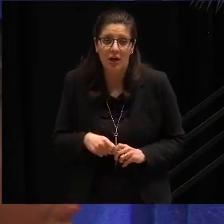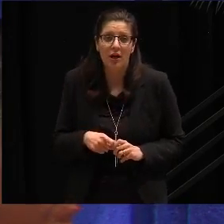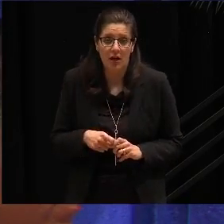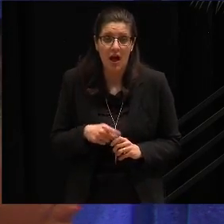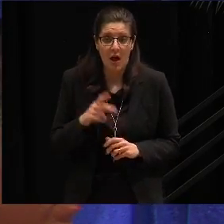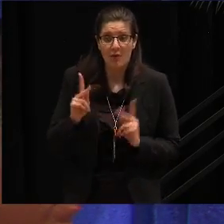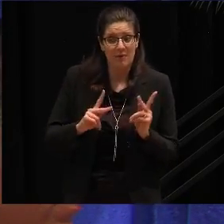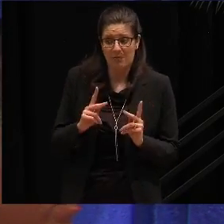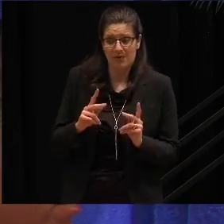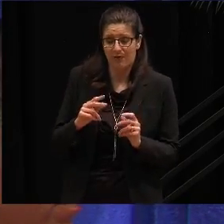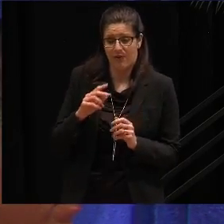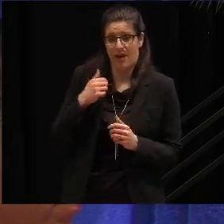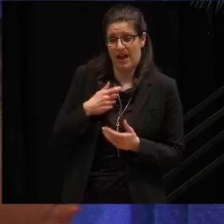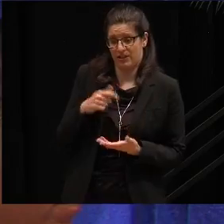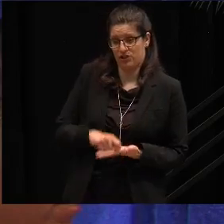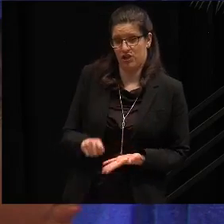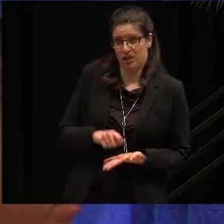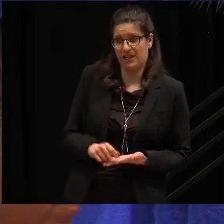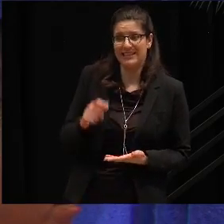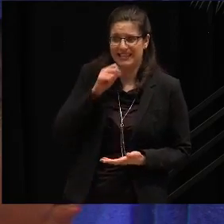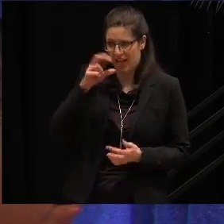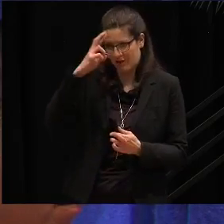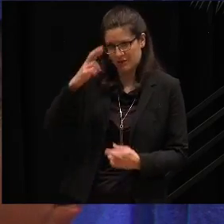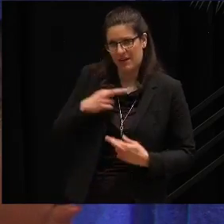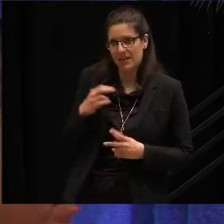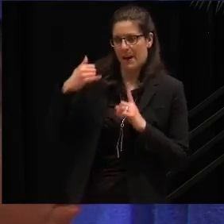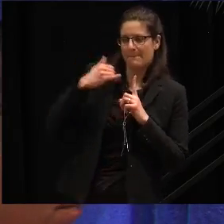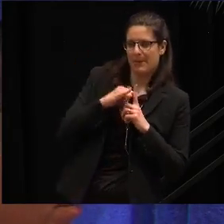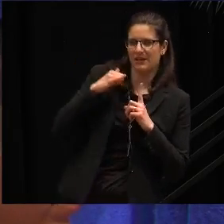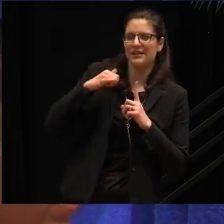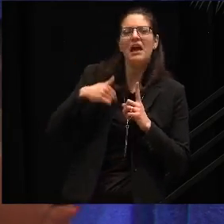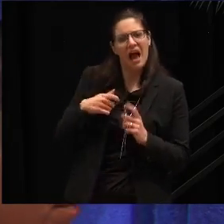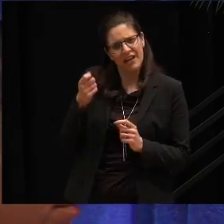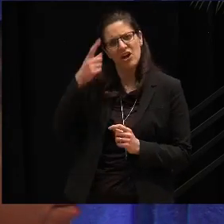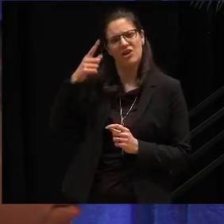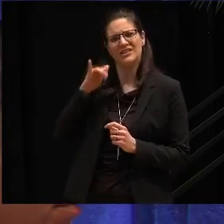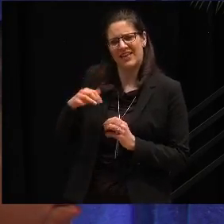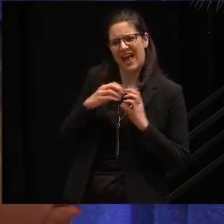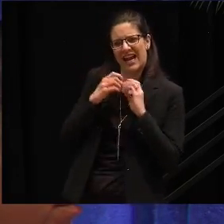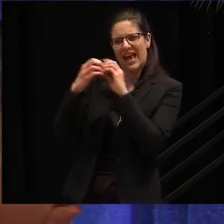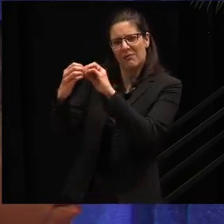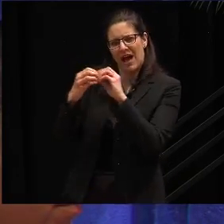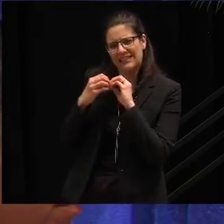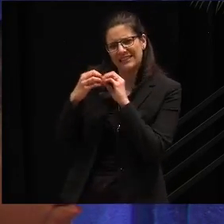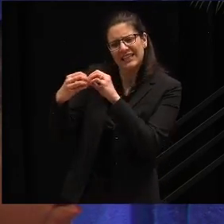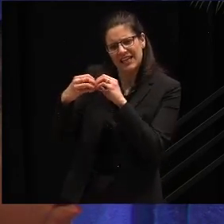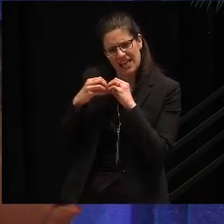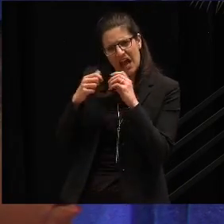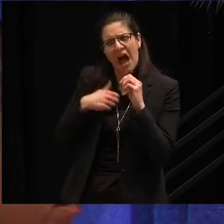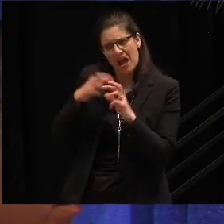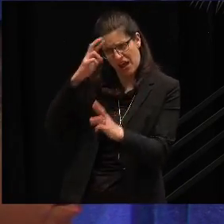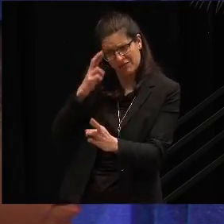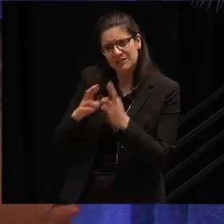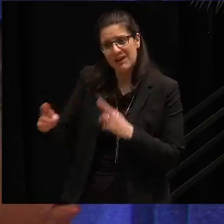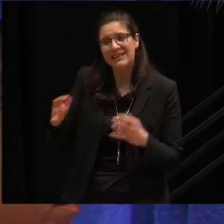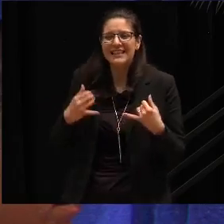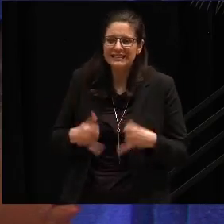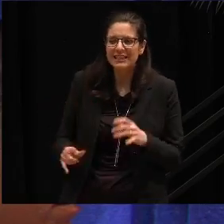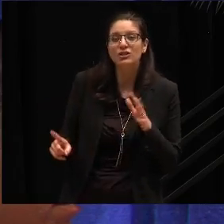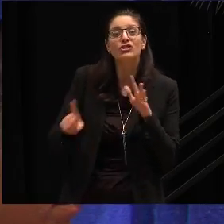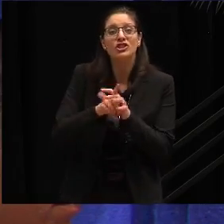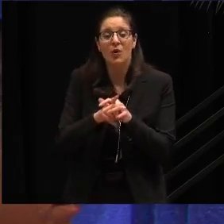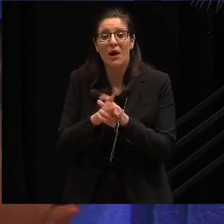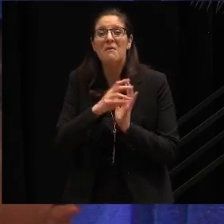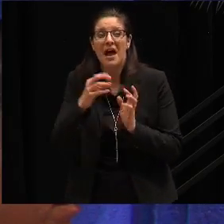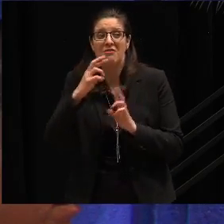is, bullied by this president, I understand the animosity. And I respect the fact that they're still showing up, given that